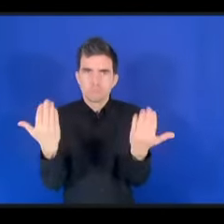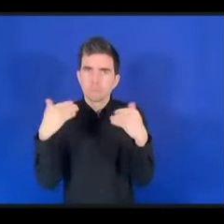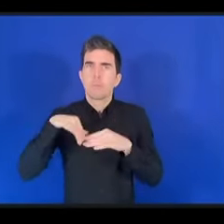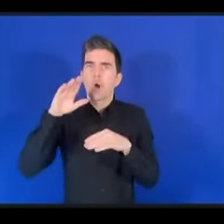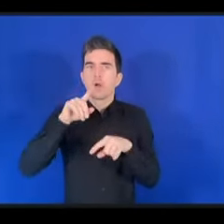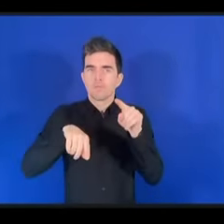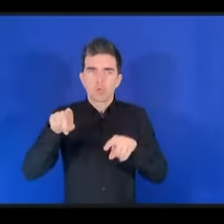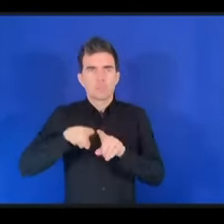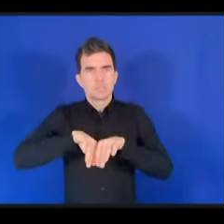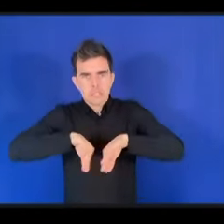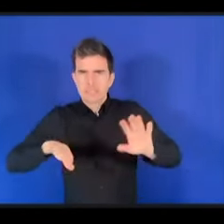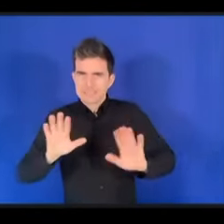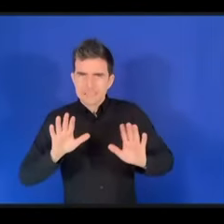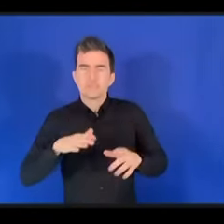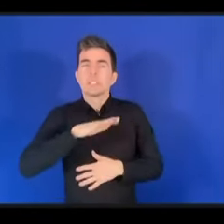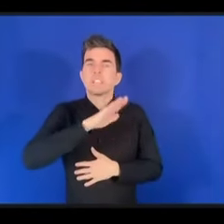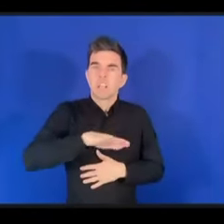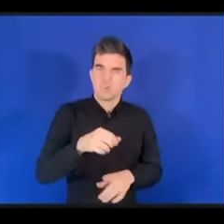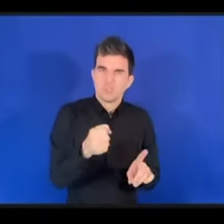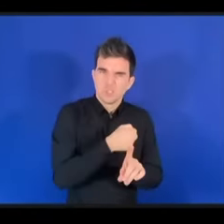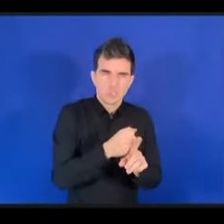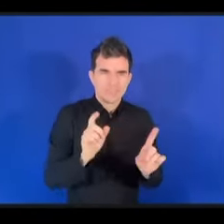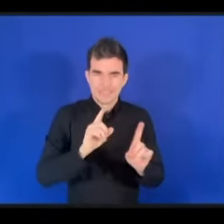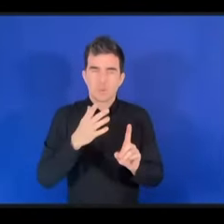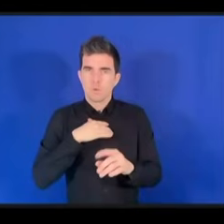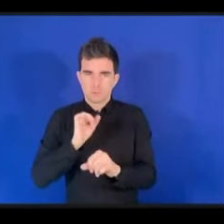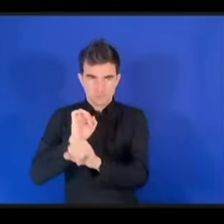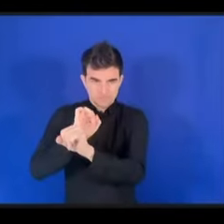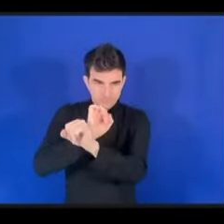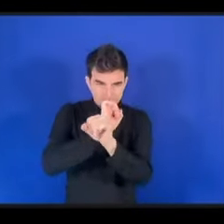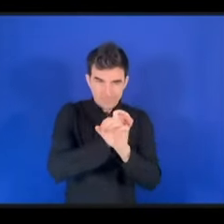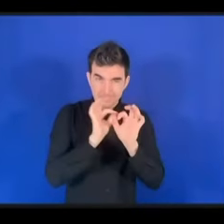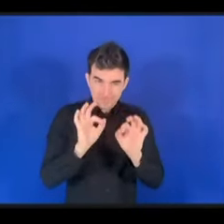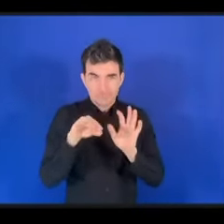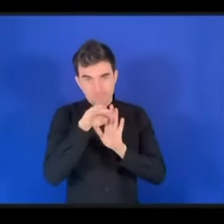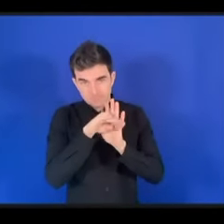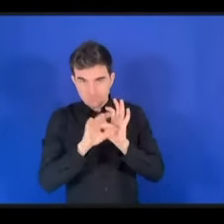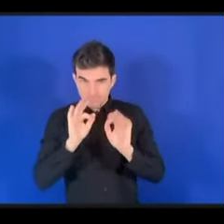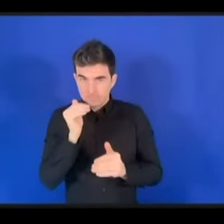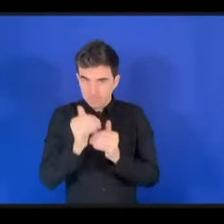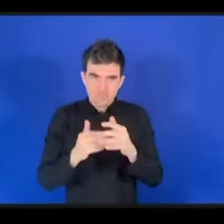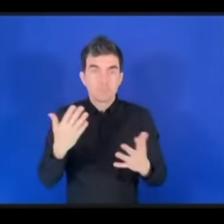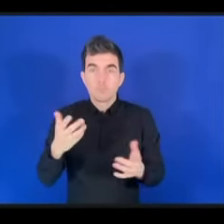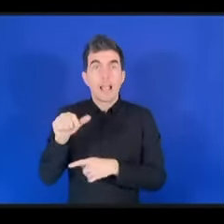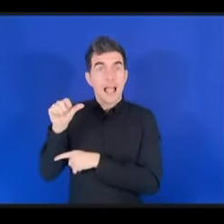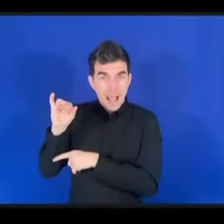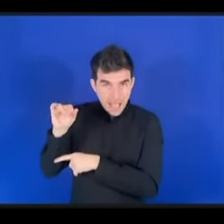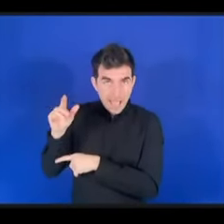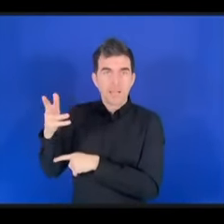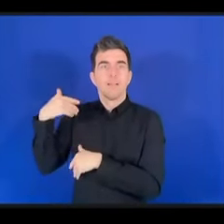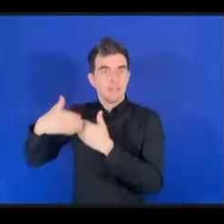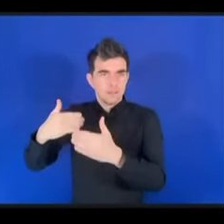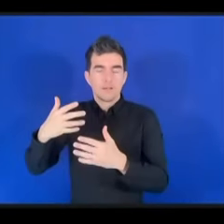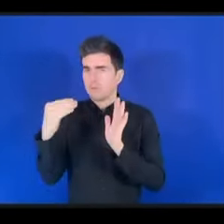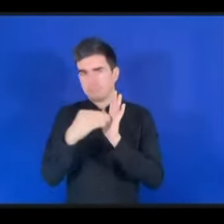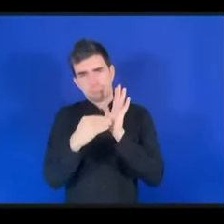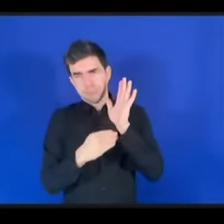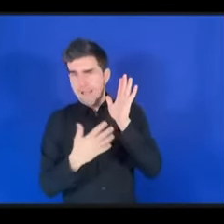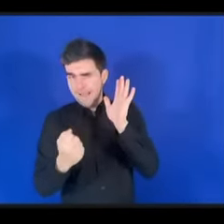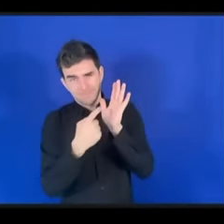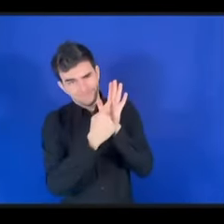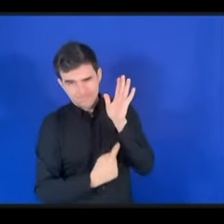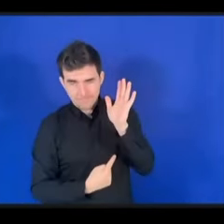This is the internet governance forum that we want to give us the internet that we need. Let me close